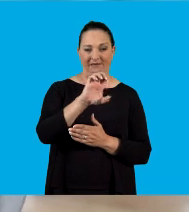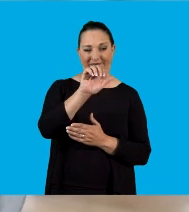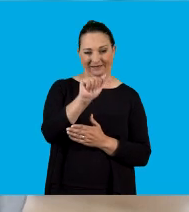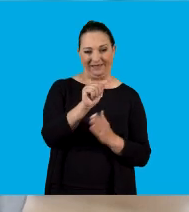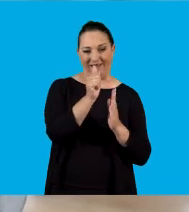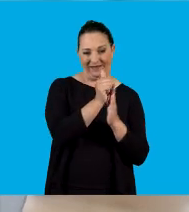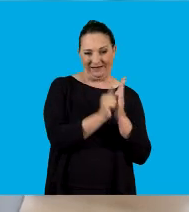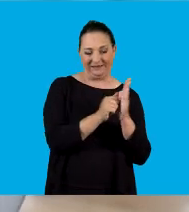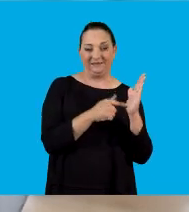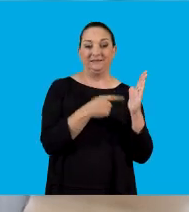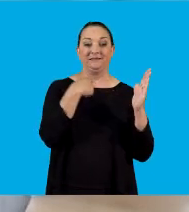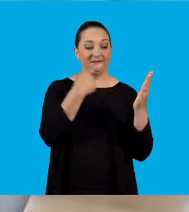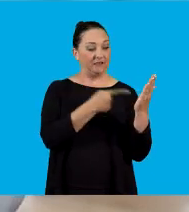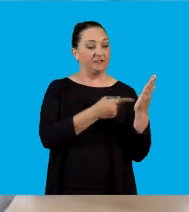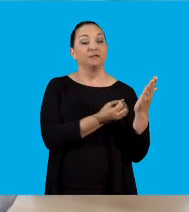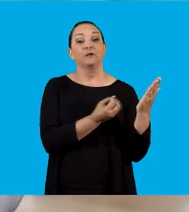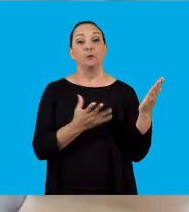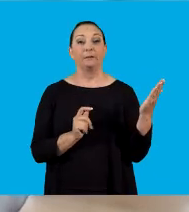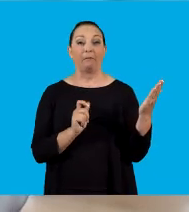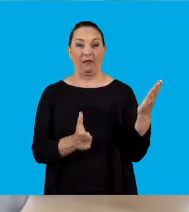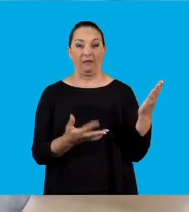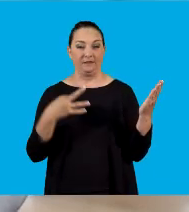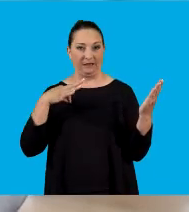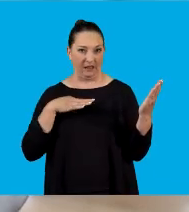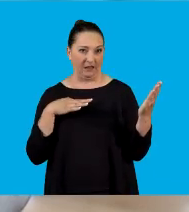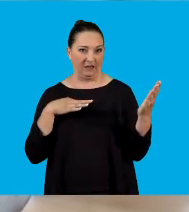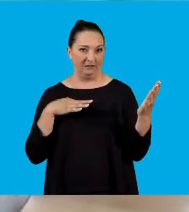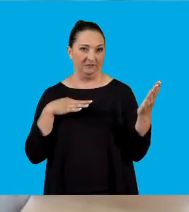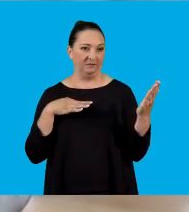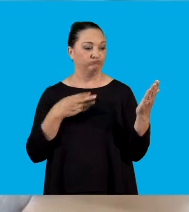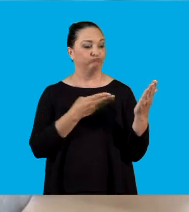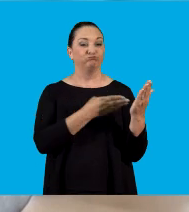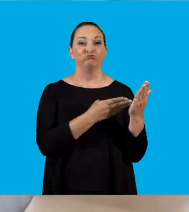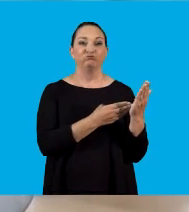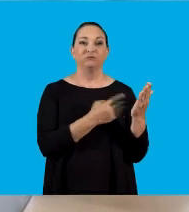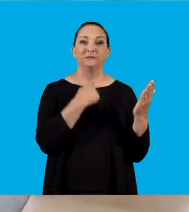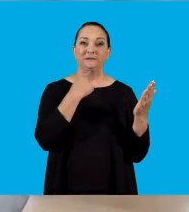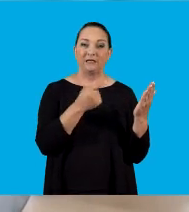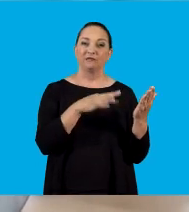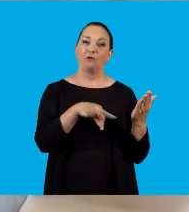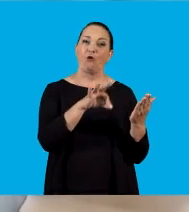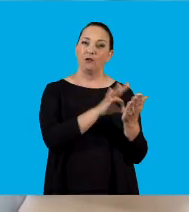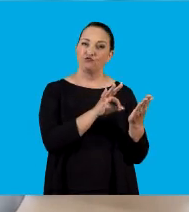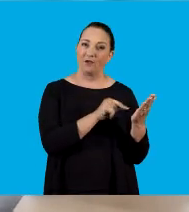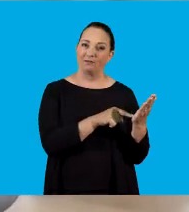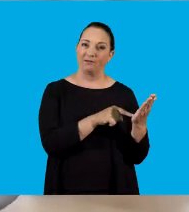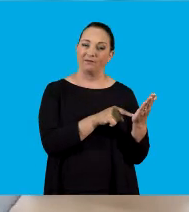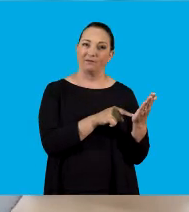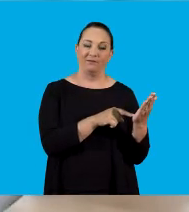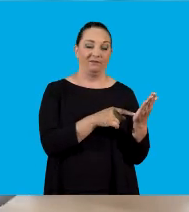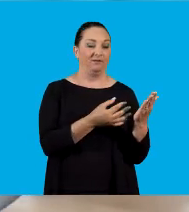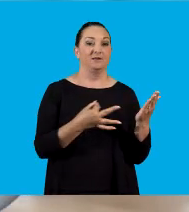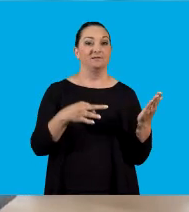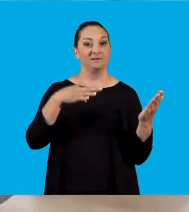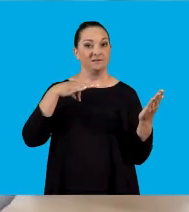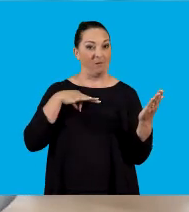how much you're supposed to pay and pay the salaries and all that. Remember, the BCA speaks about the contract, and that contract, the